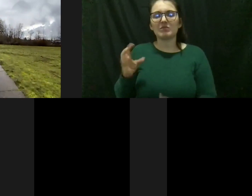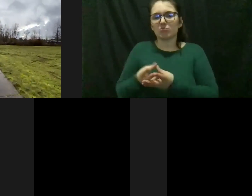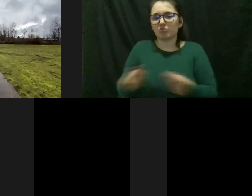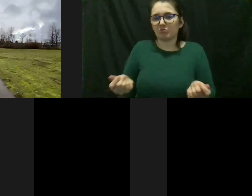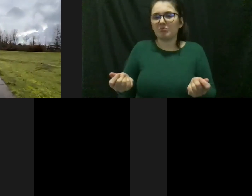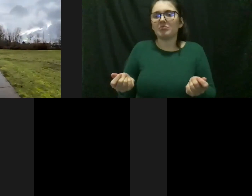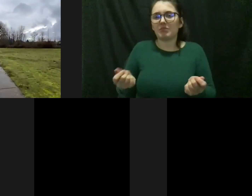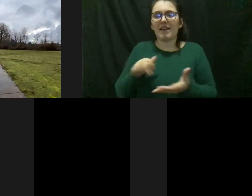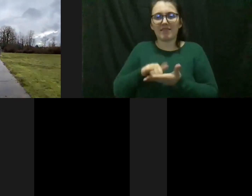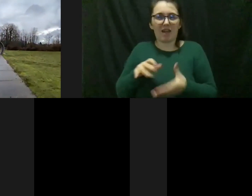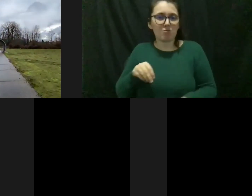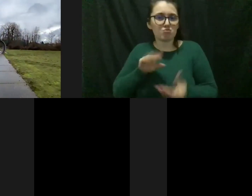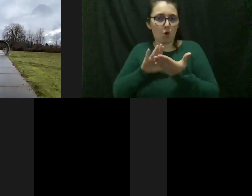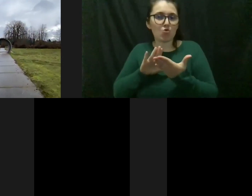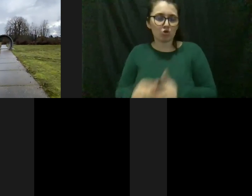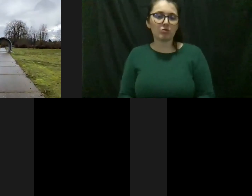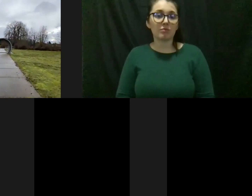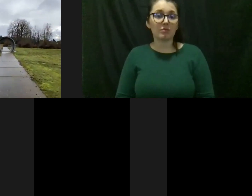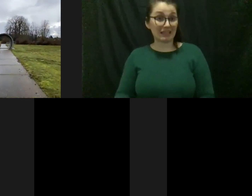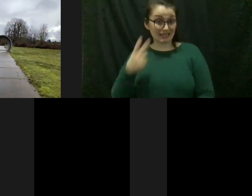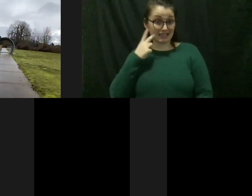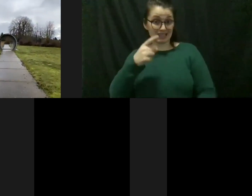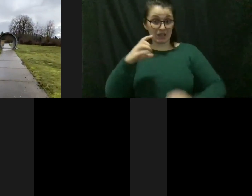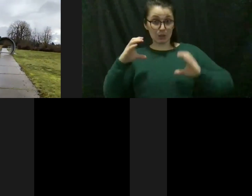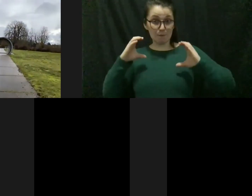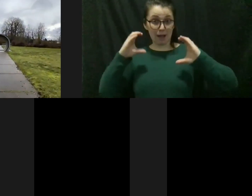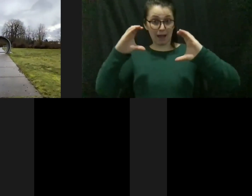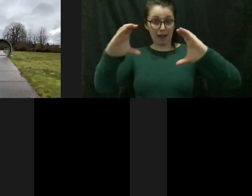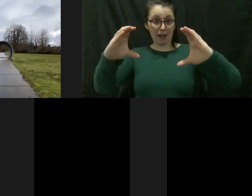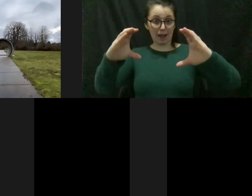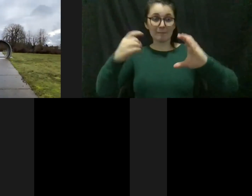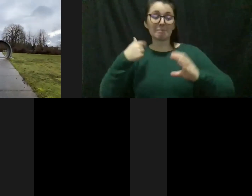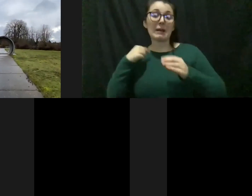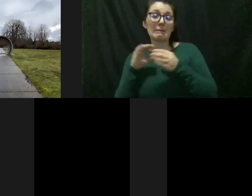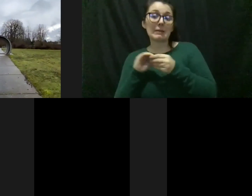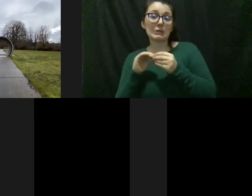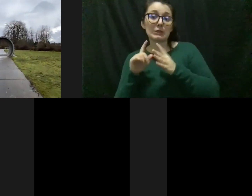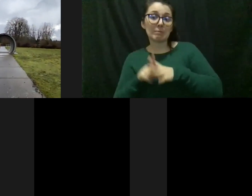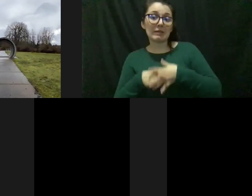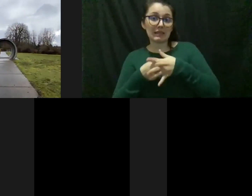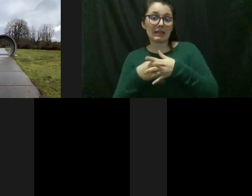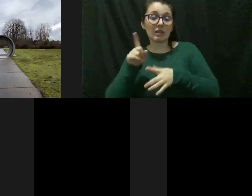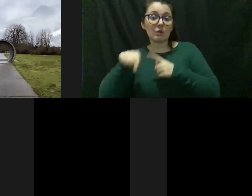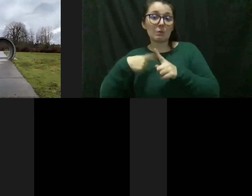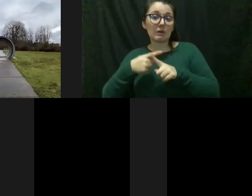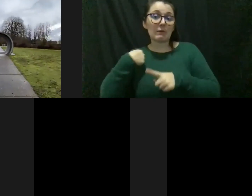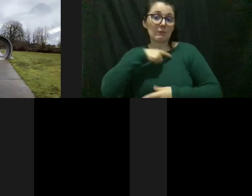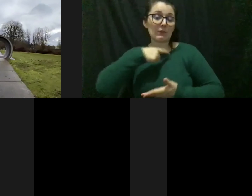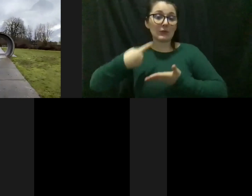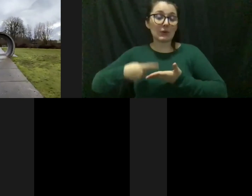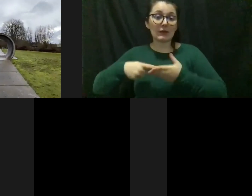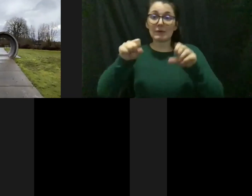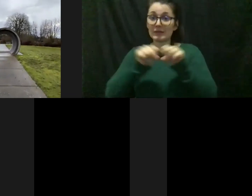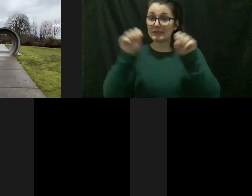anything that you would think it was associated with poop is gone. Okay, how about Marley? How does